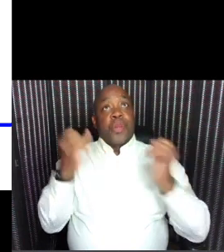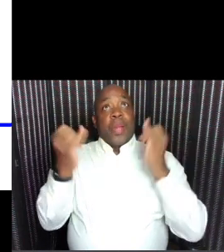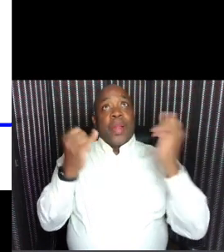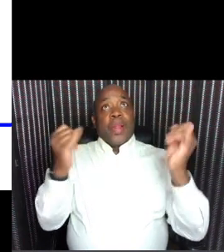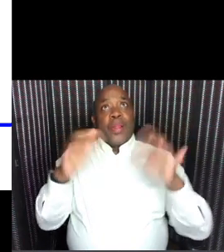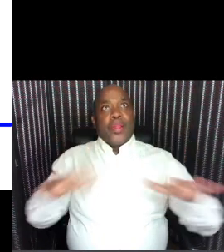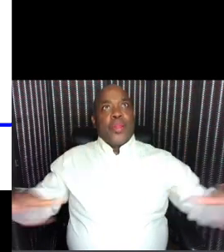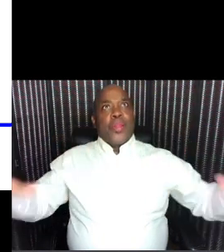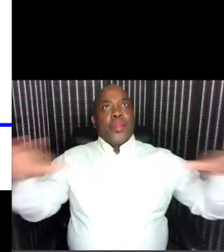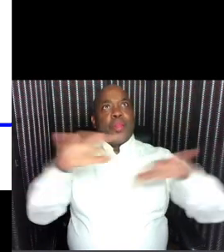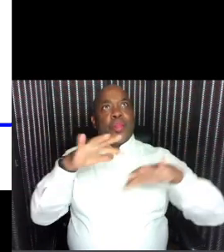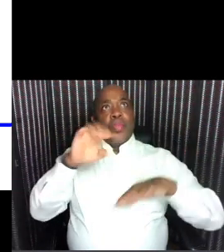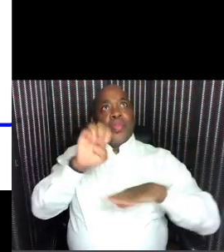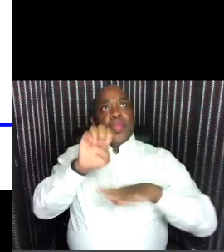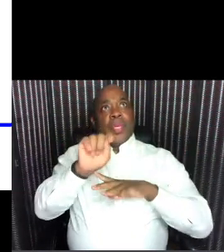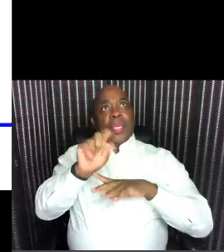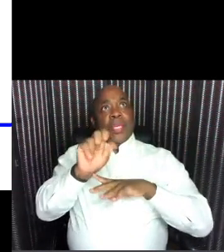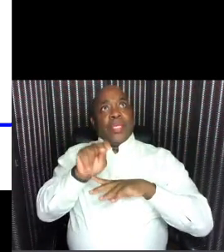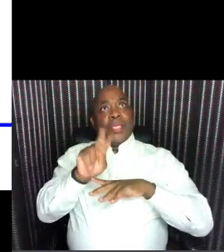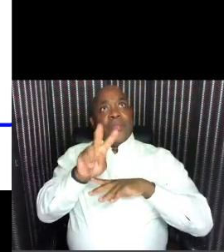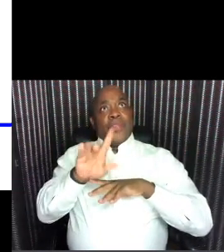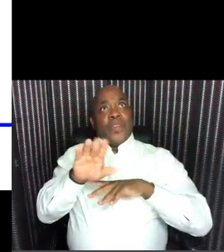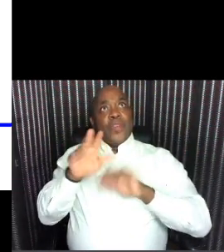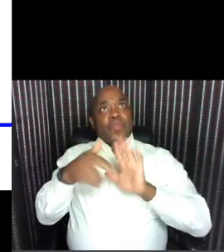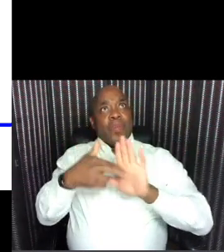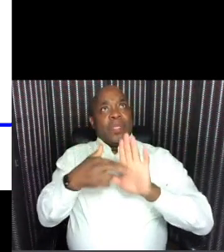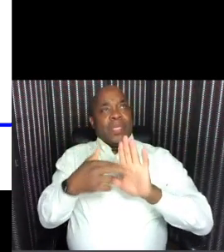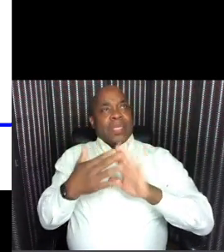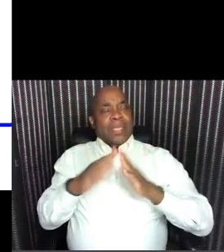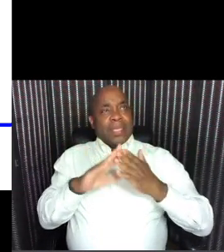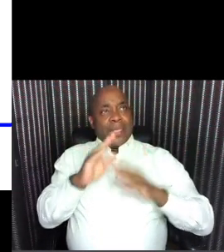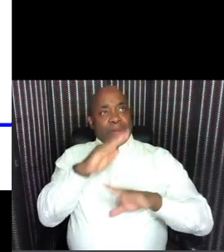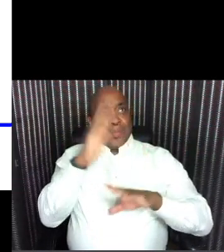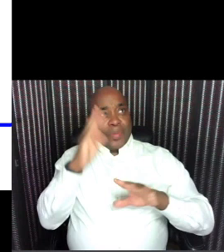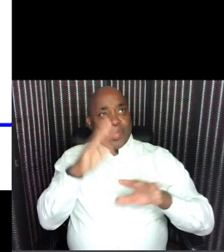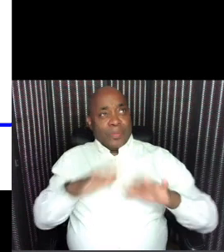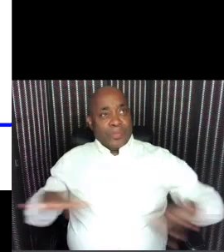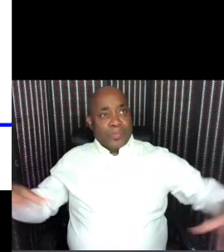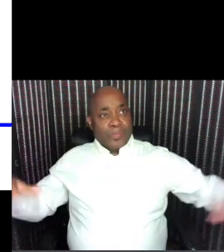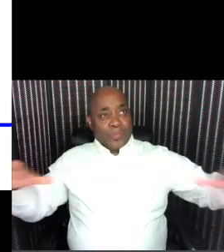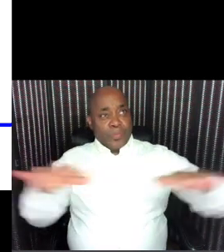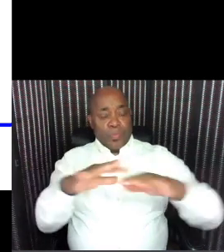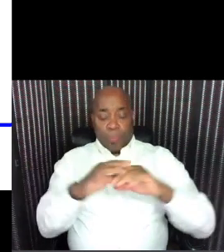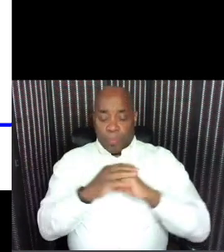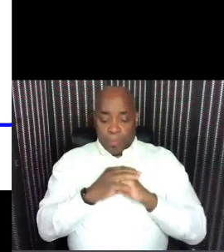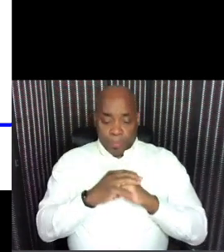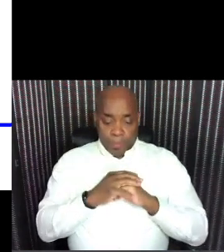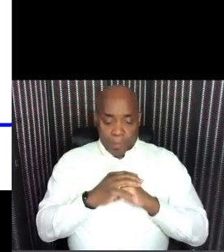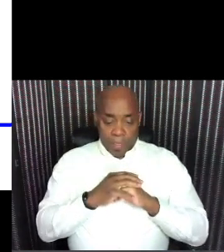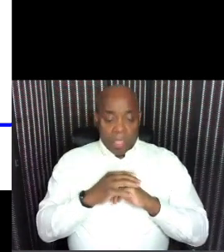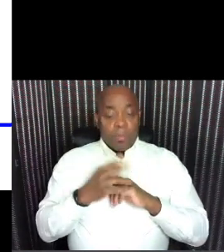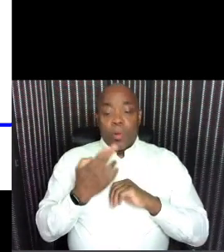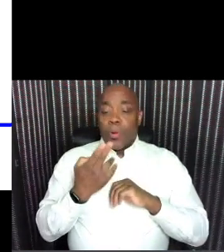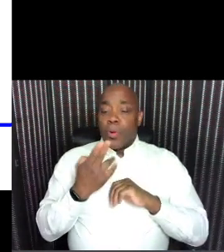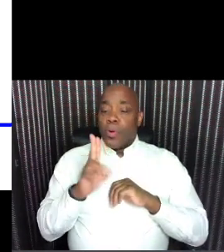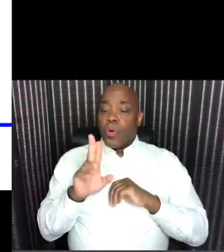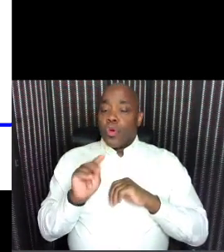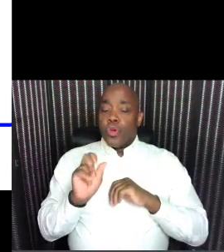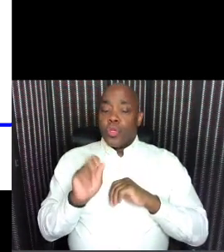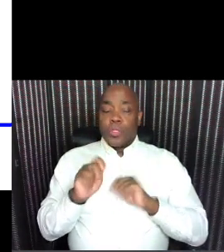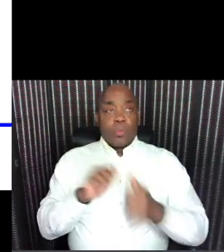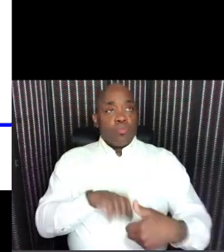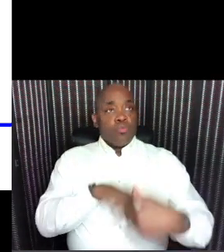as a town, a black town, a historic town, but also talk about what Zora Neale Hurston's approach to her scholarship represents, how